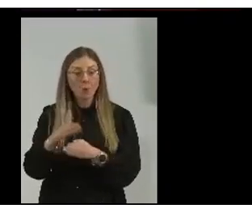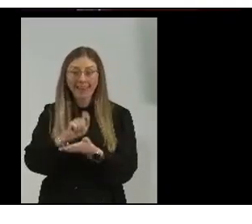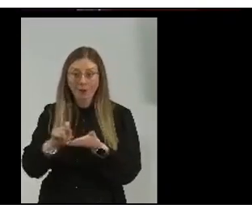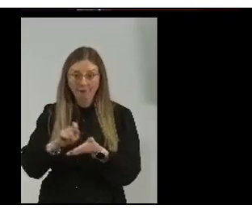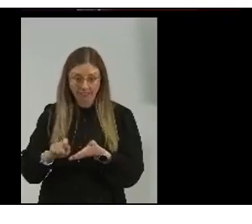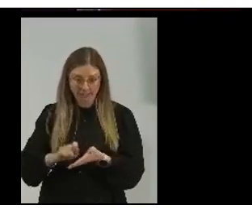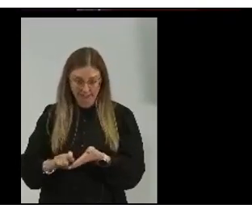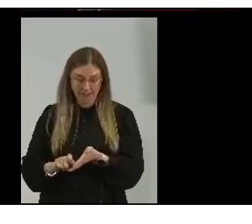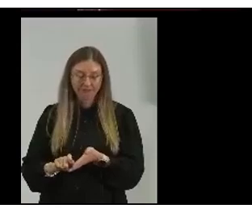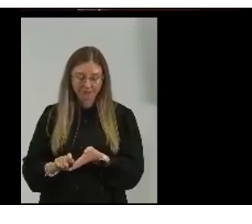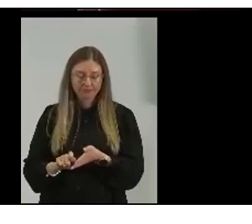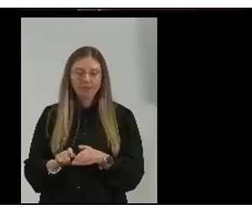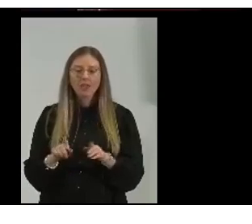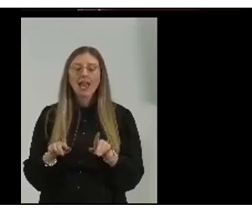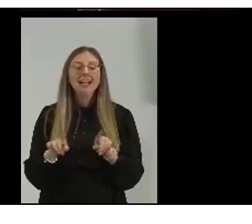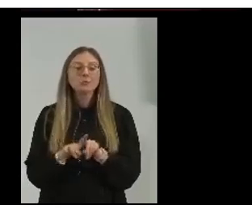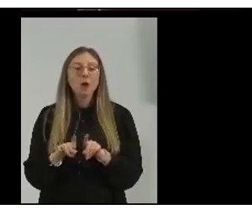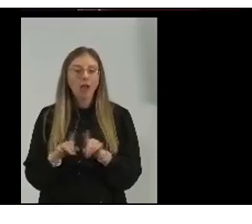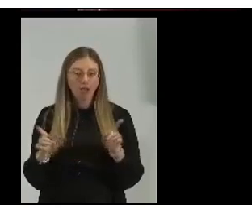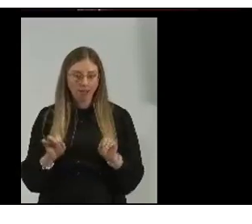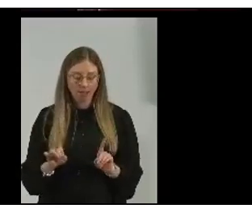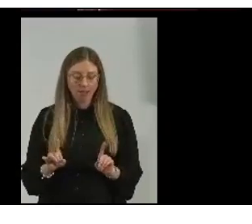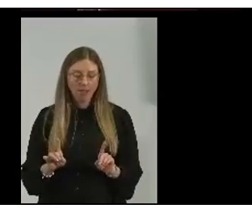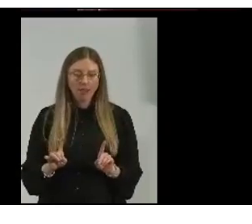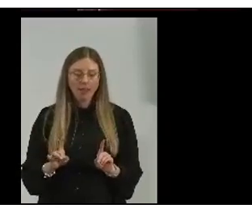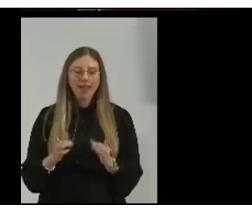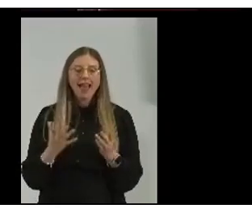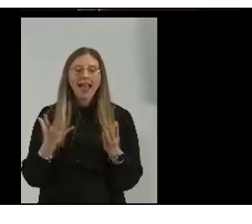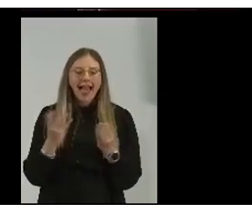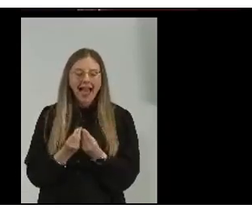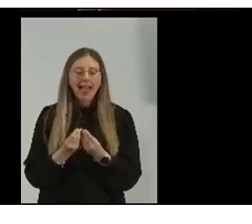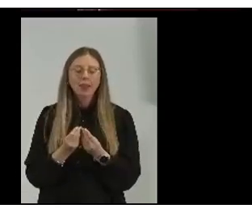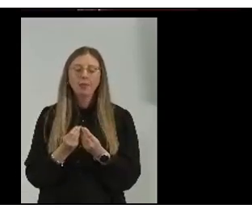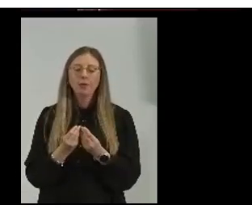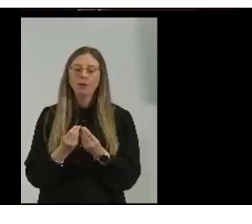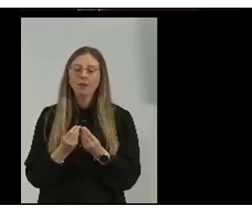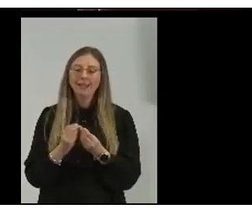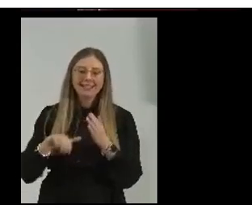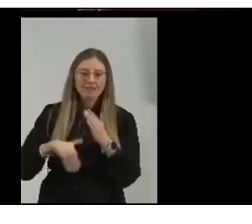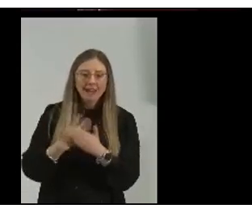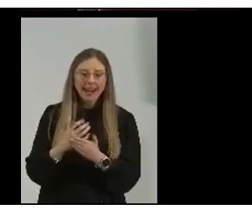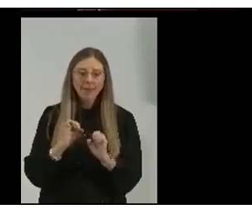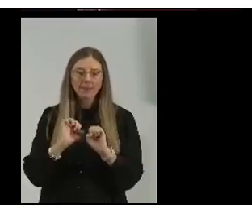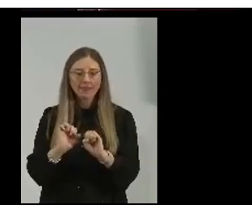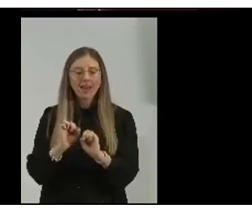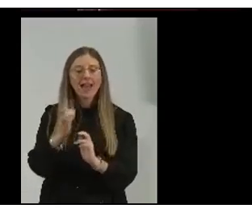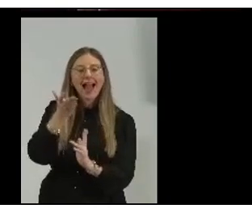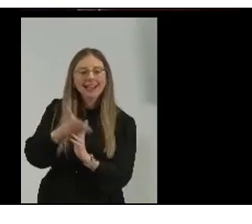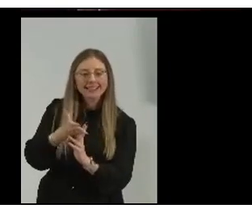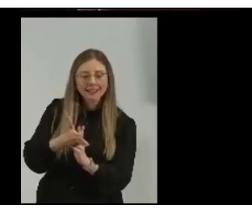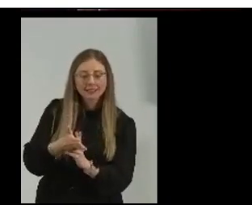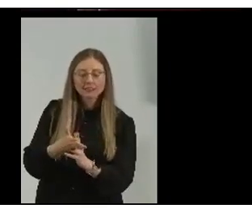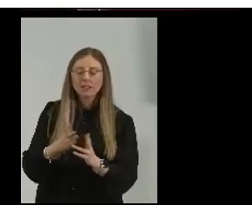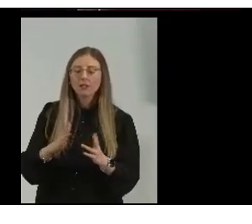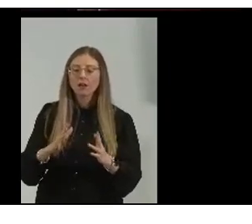offices, as well as helping to develop their accessible